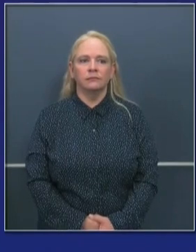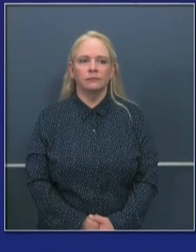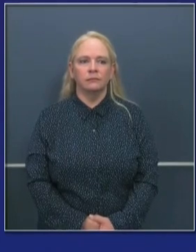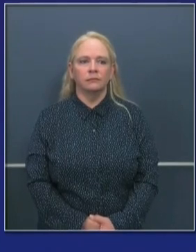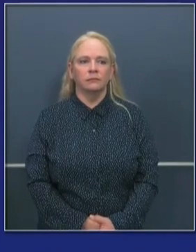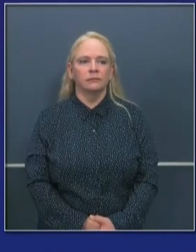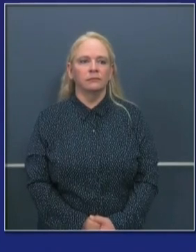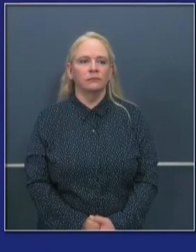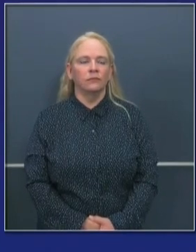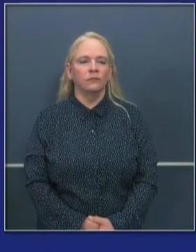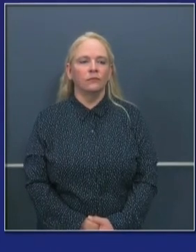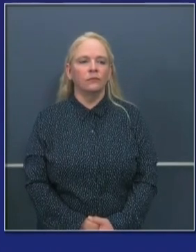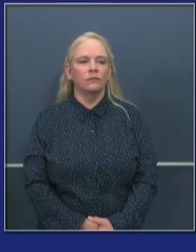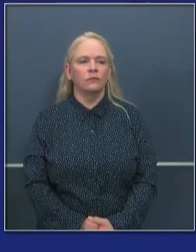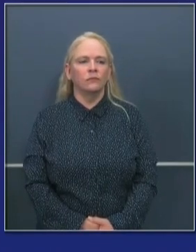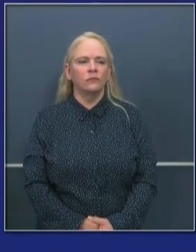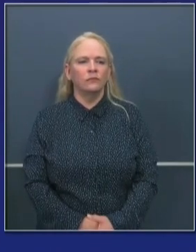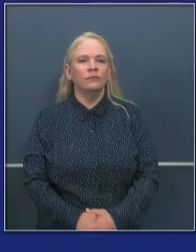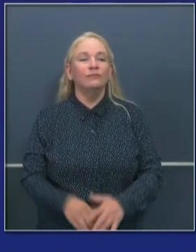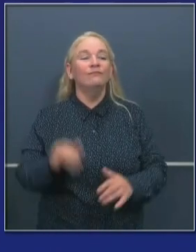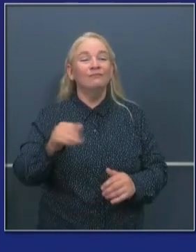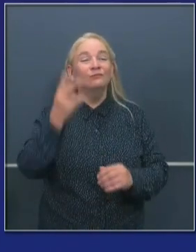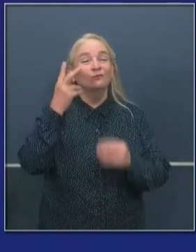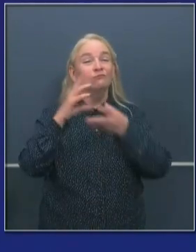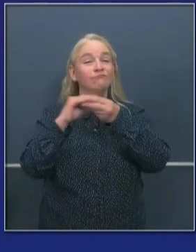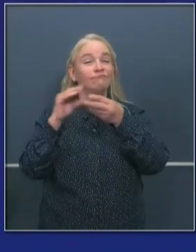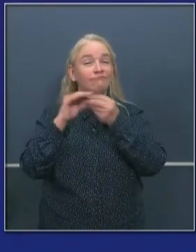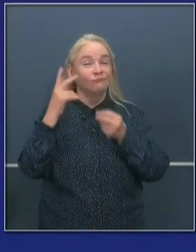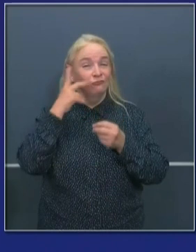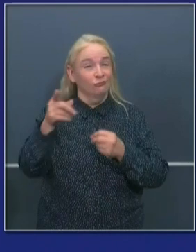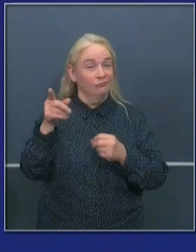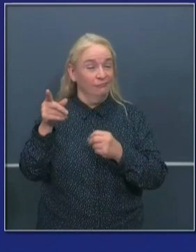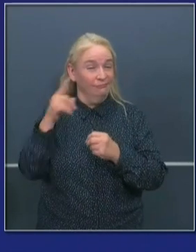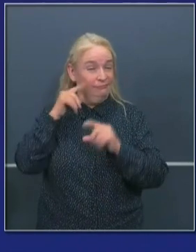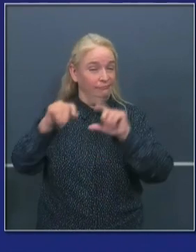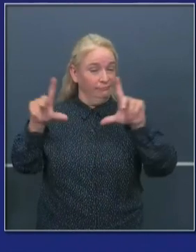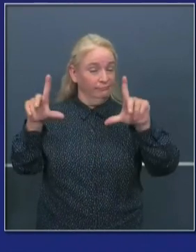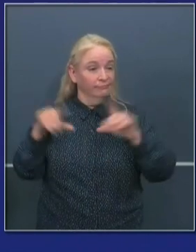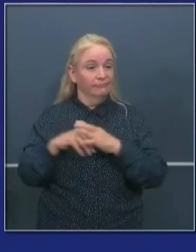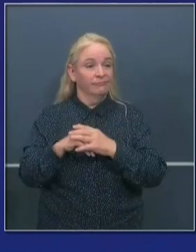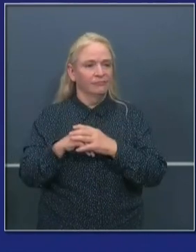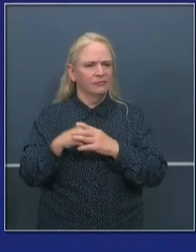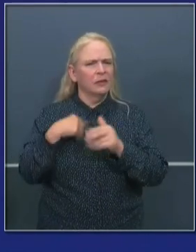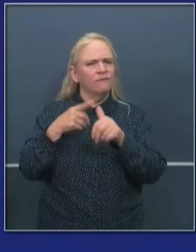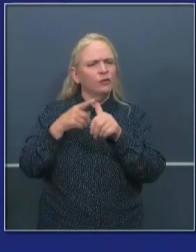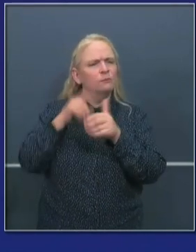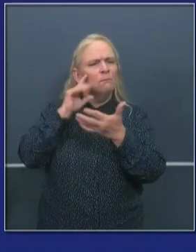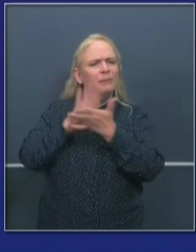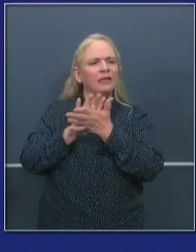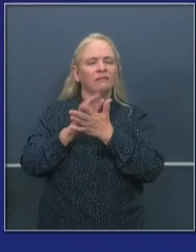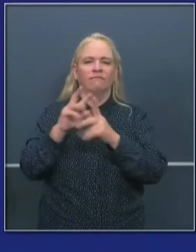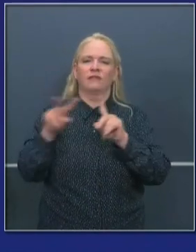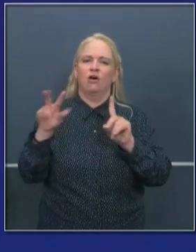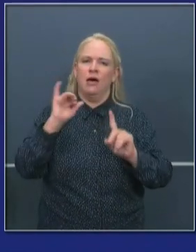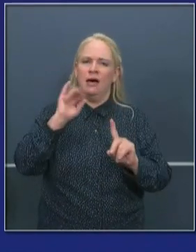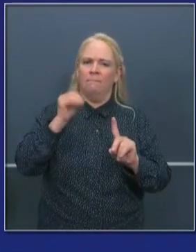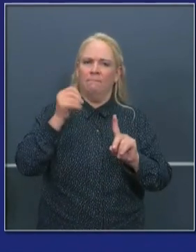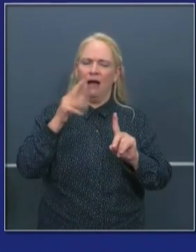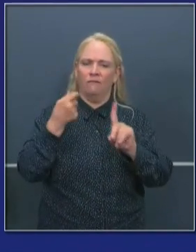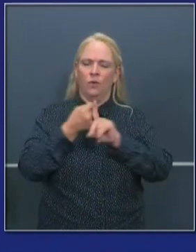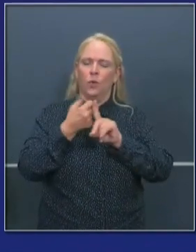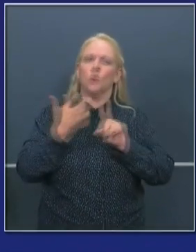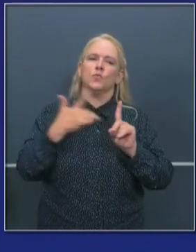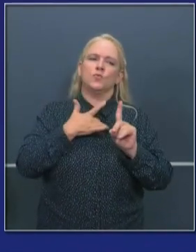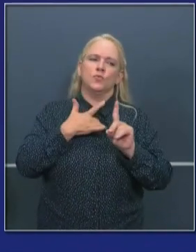So that's, those are two messages. One that we believe is particularly impactful as it relates to the